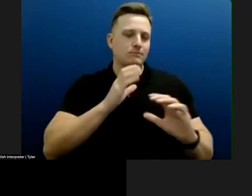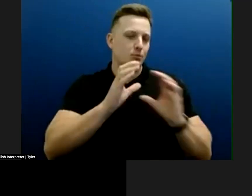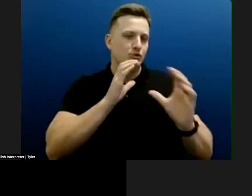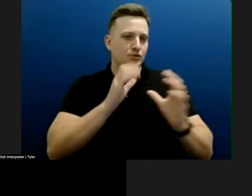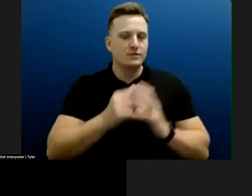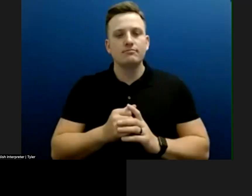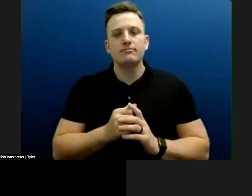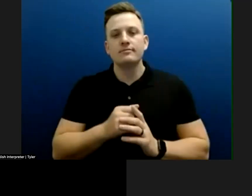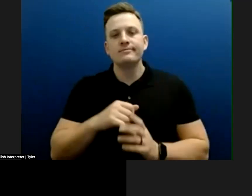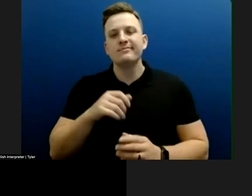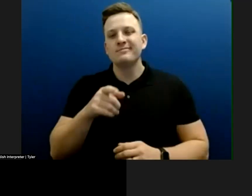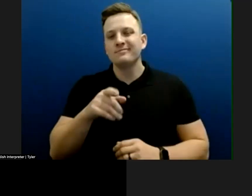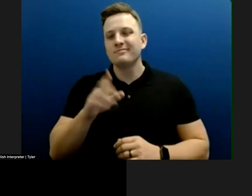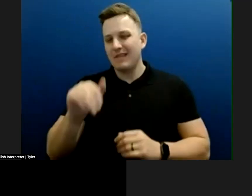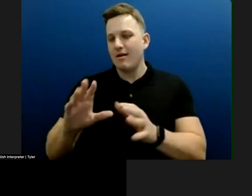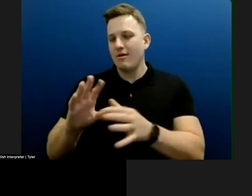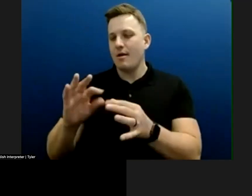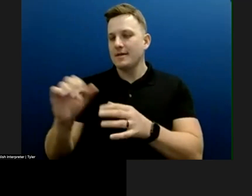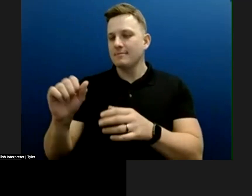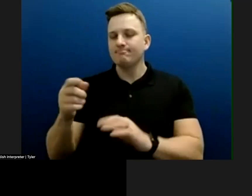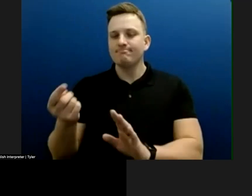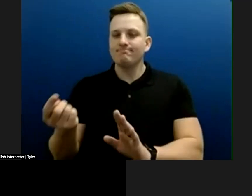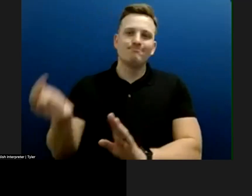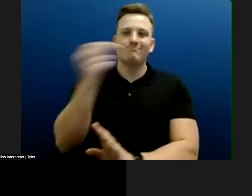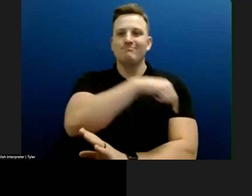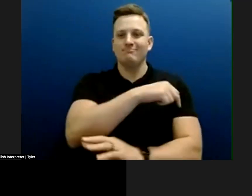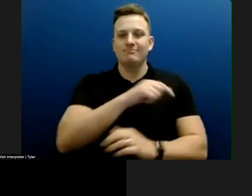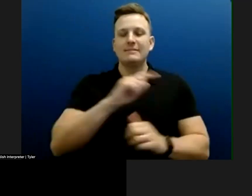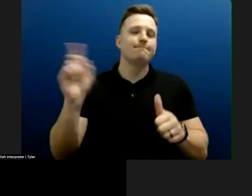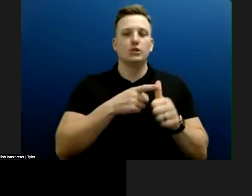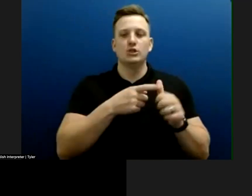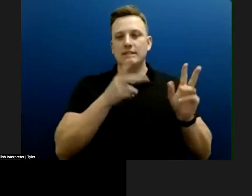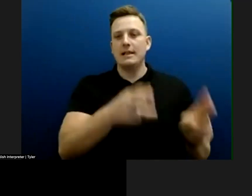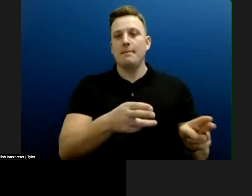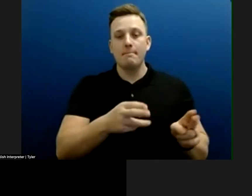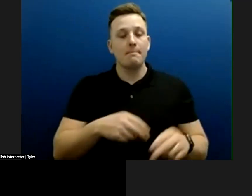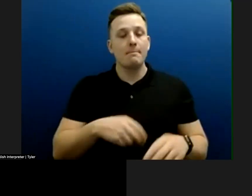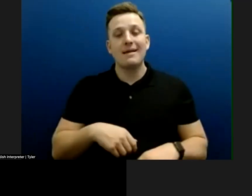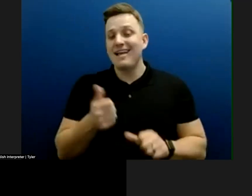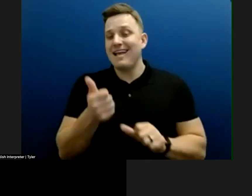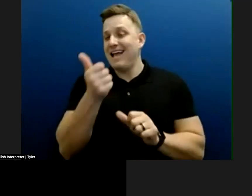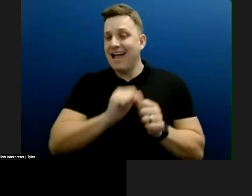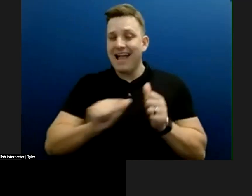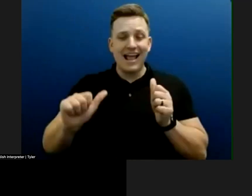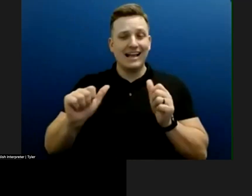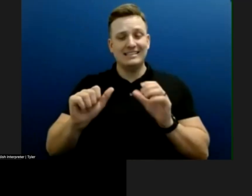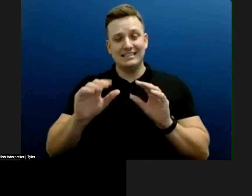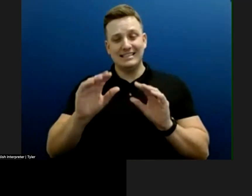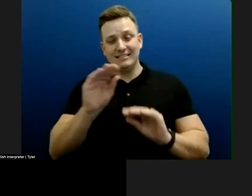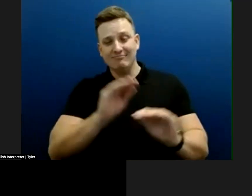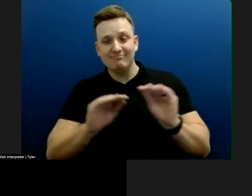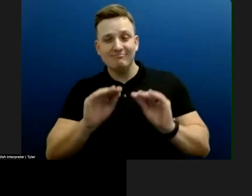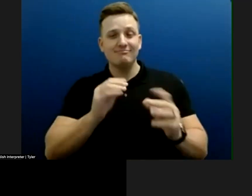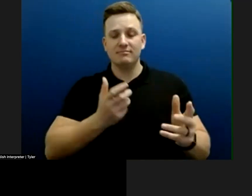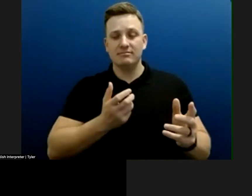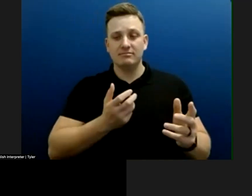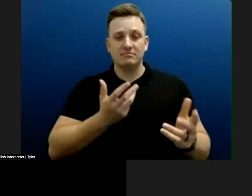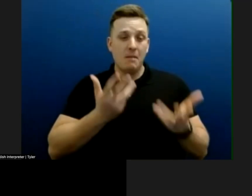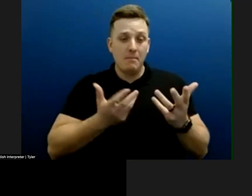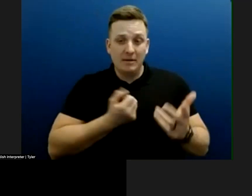the very first film, that anything has the potential to be communicative if